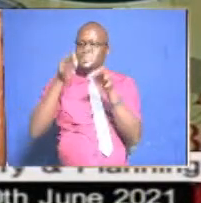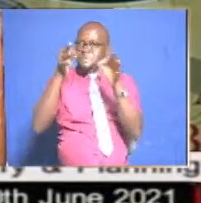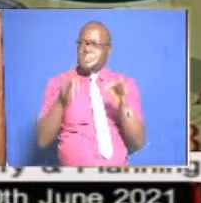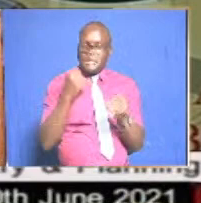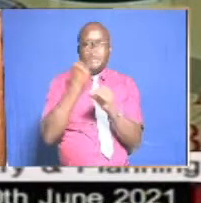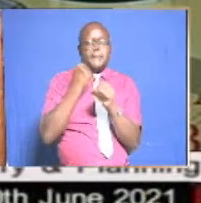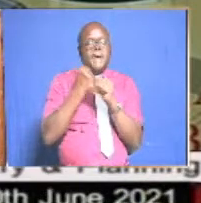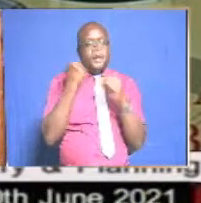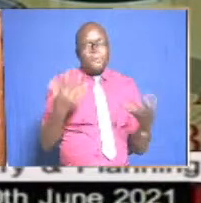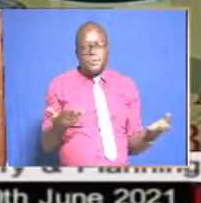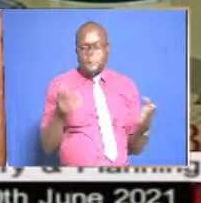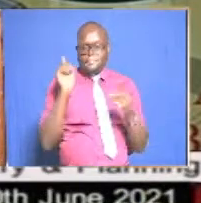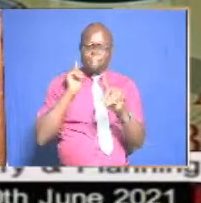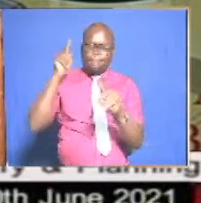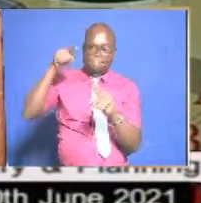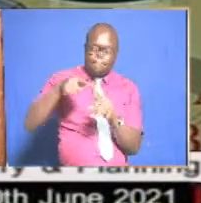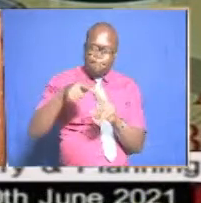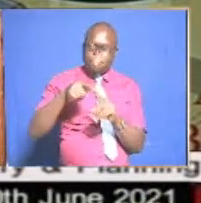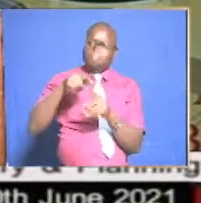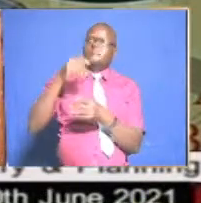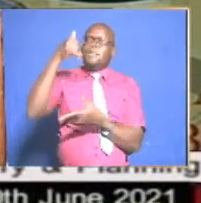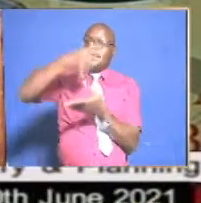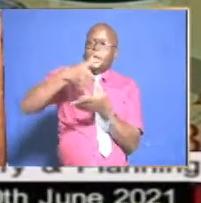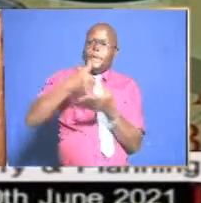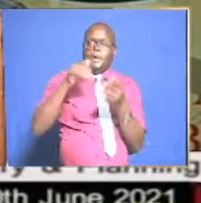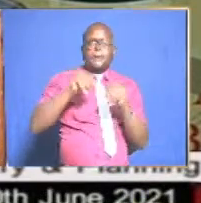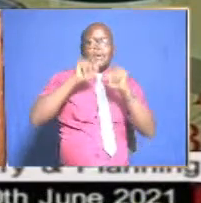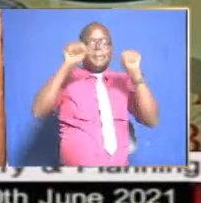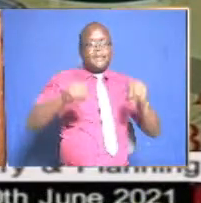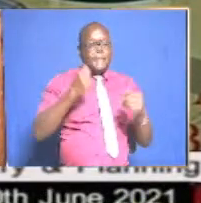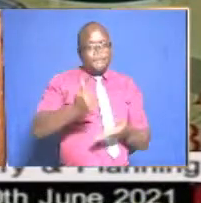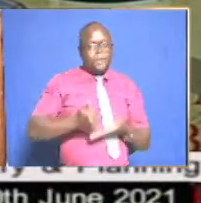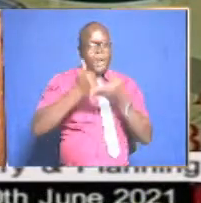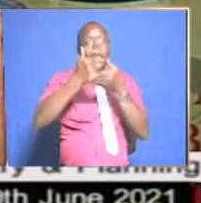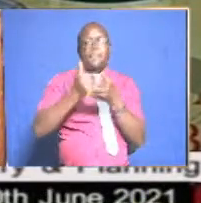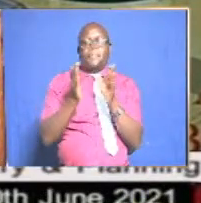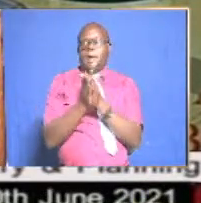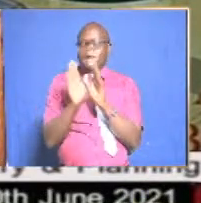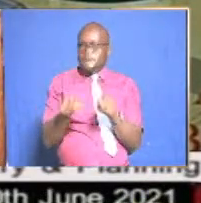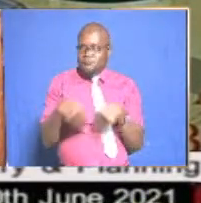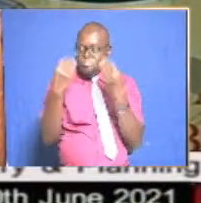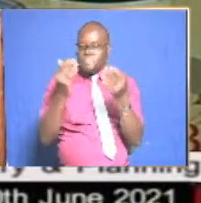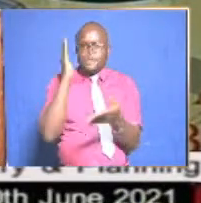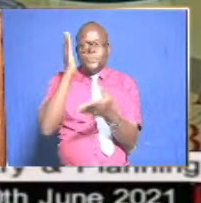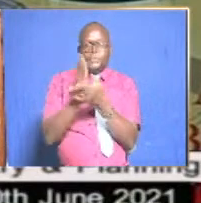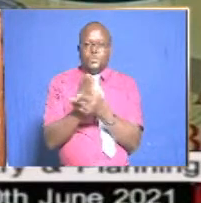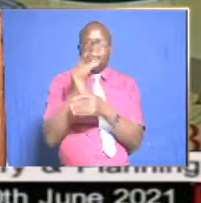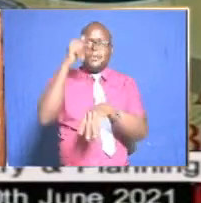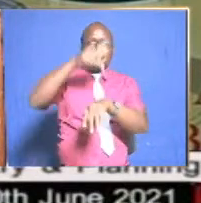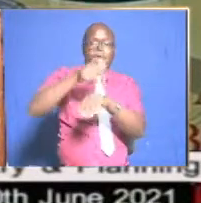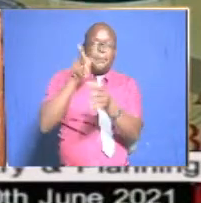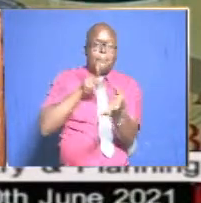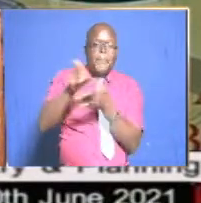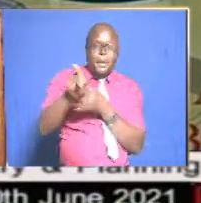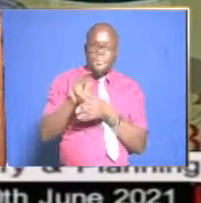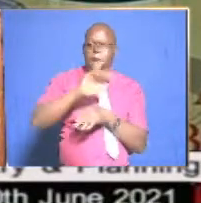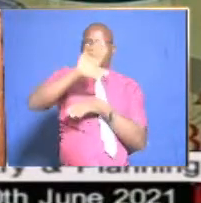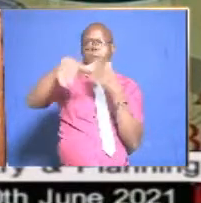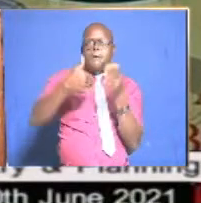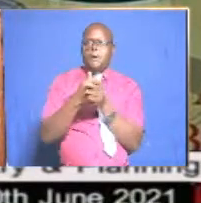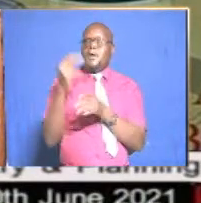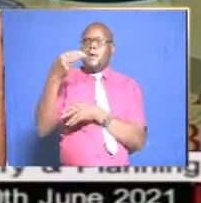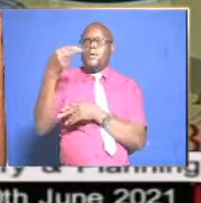out targeted reforms, including systems reengineering and the provision of real-time pension services in all the Huduma